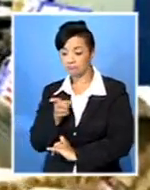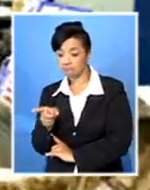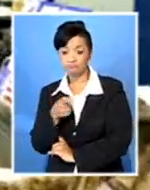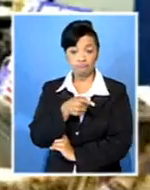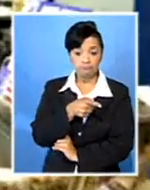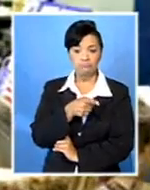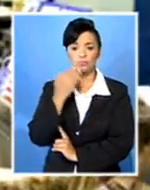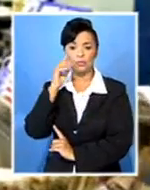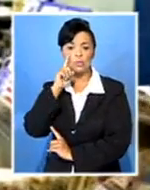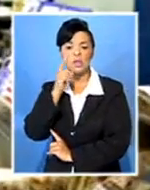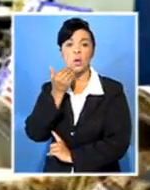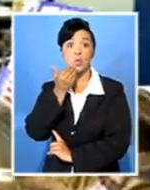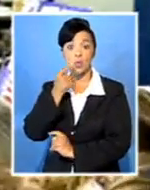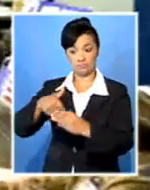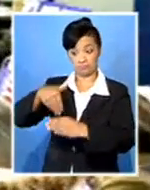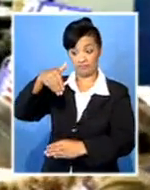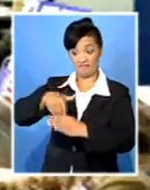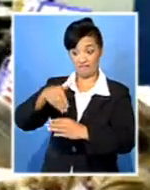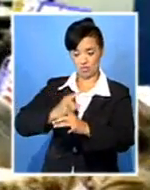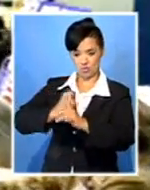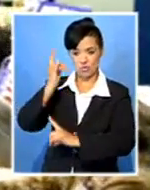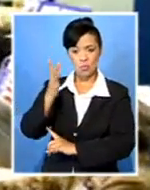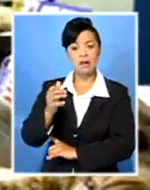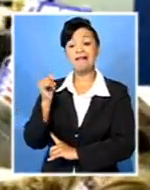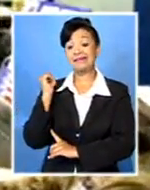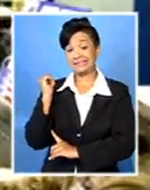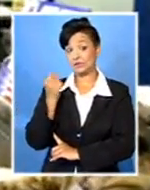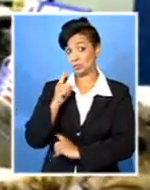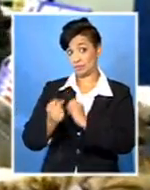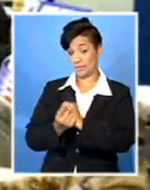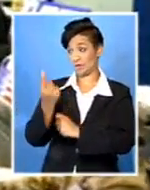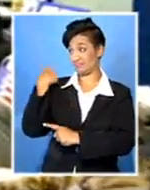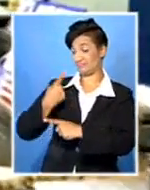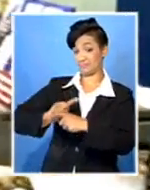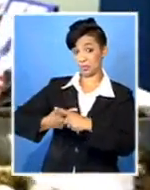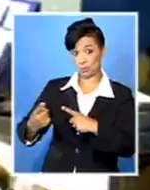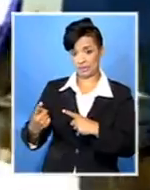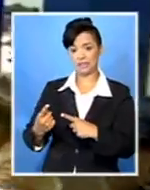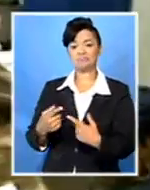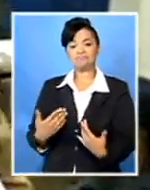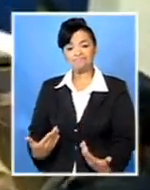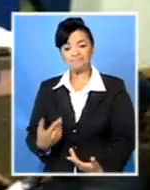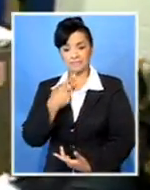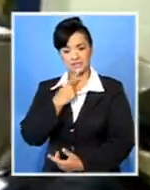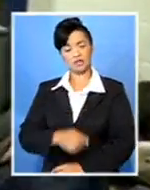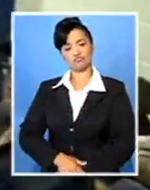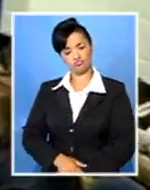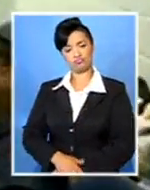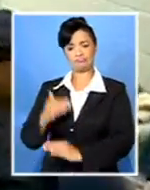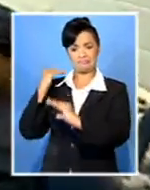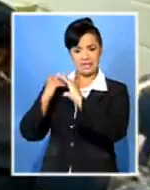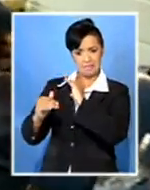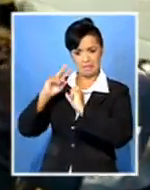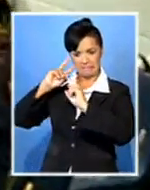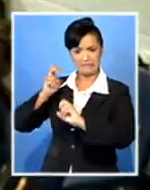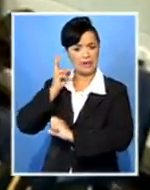about the voters, waiting to see what the voters decide. But what did happen last week, after the Comey announcement that they were reopening, the markets